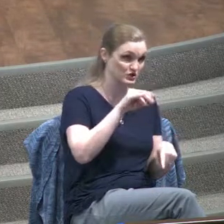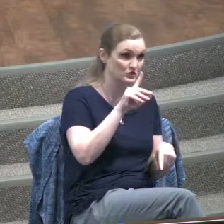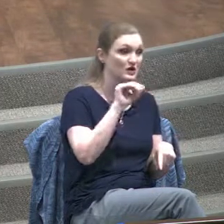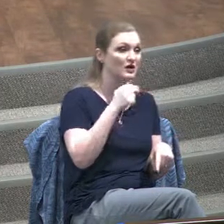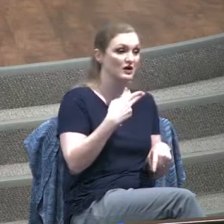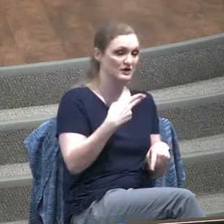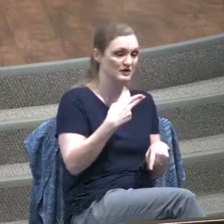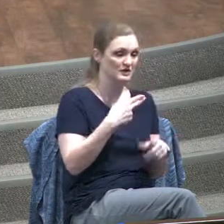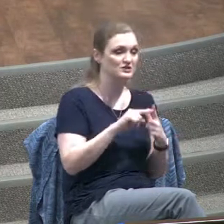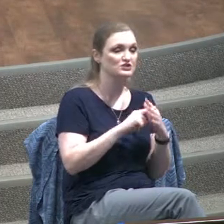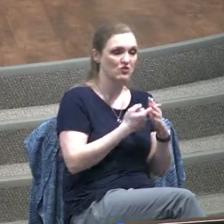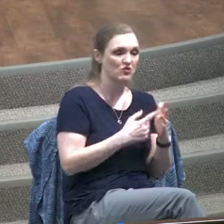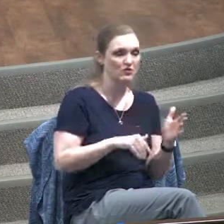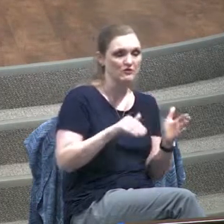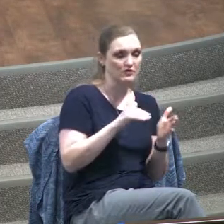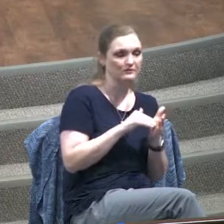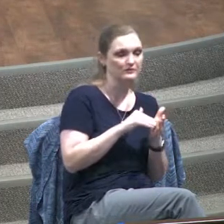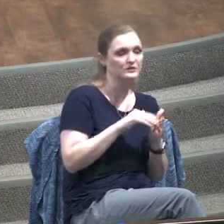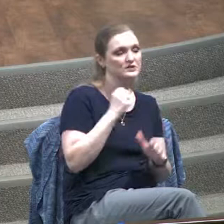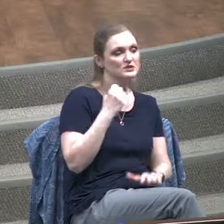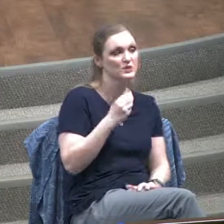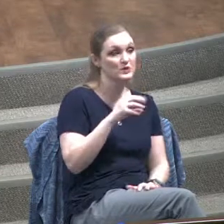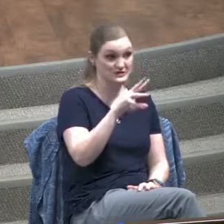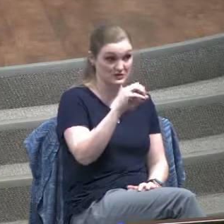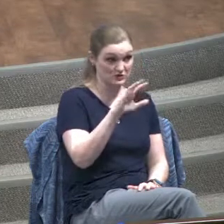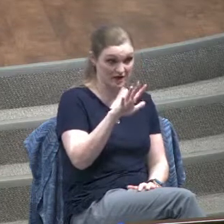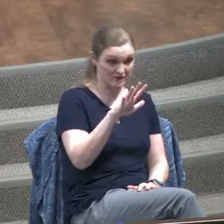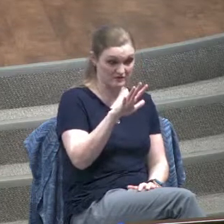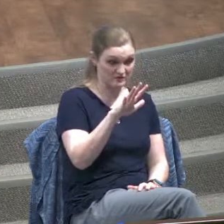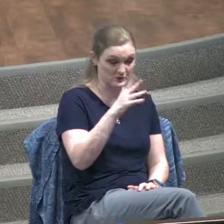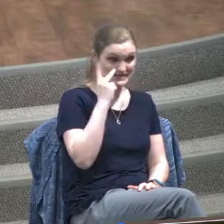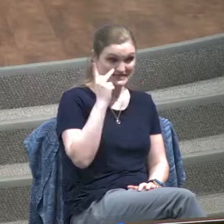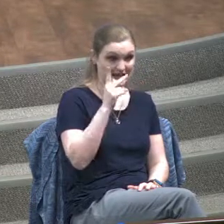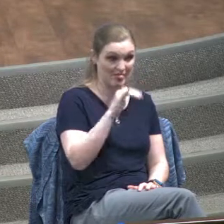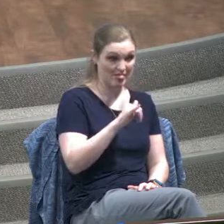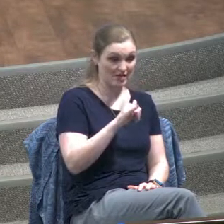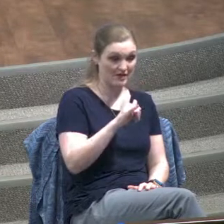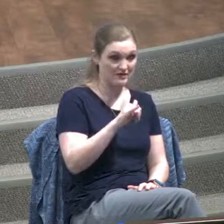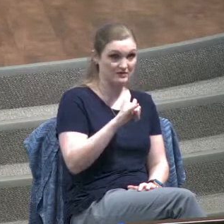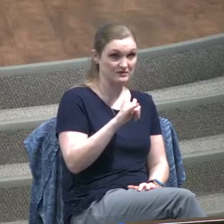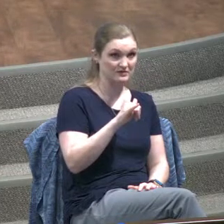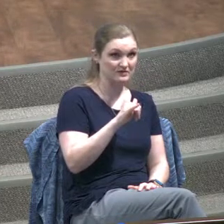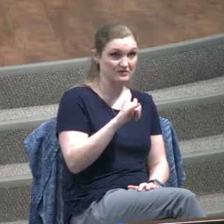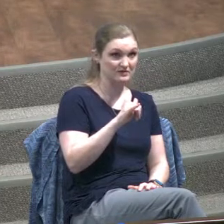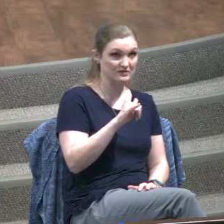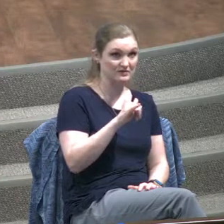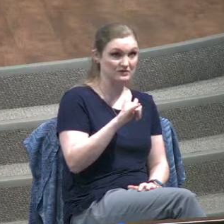repopulate Jerusalem. So in 605, we see then that